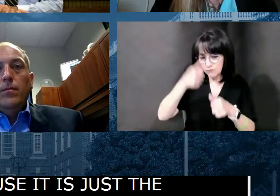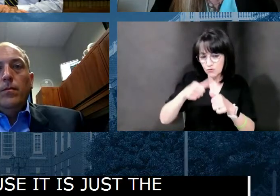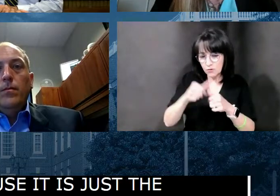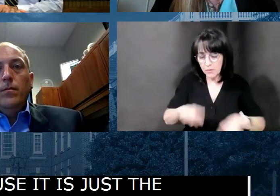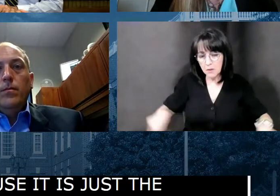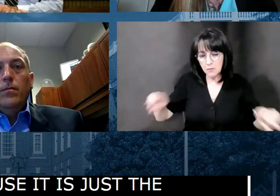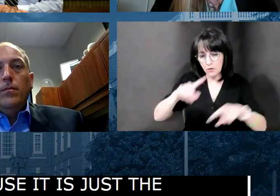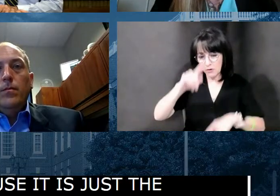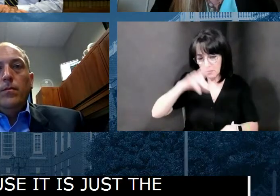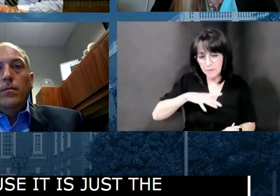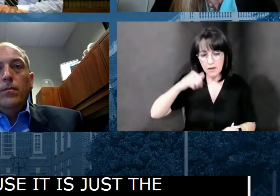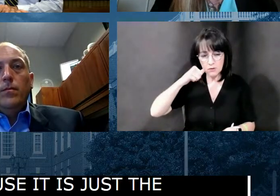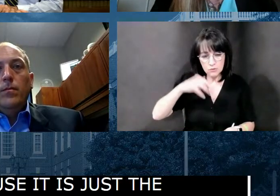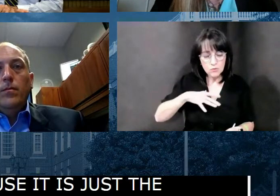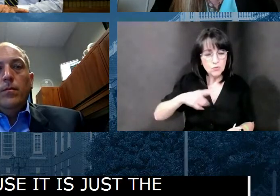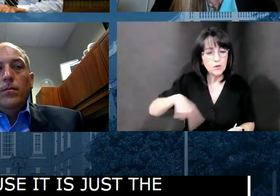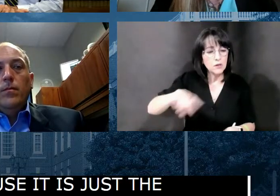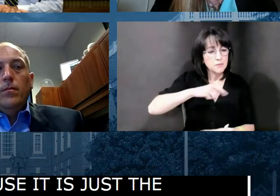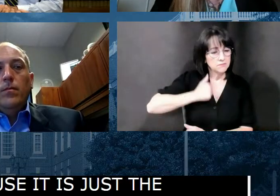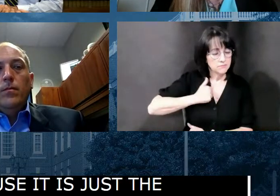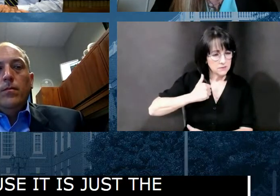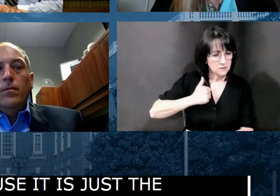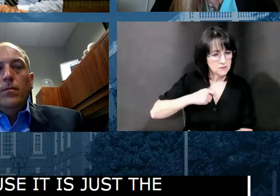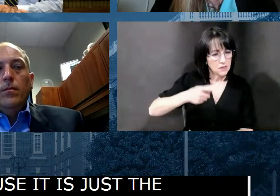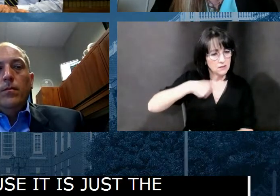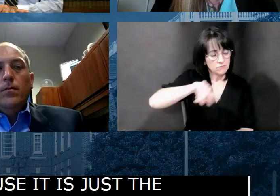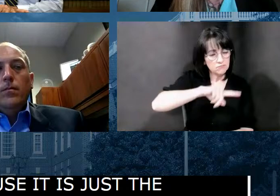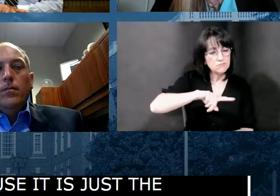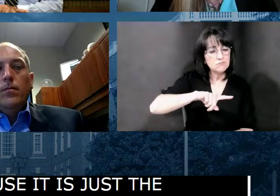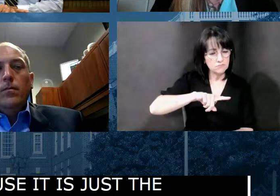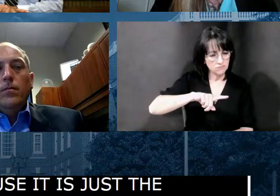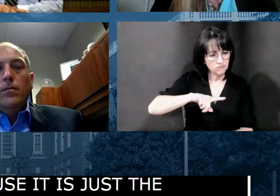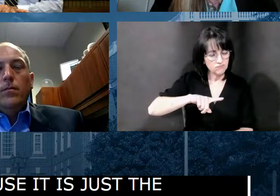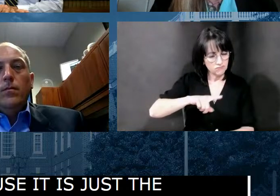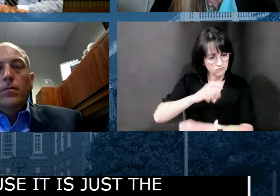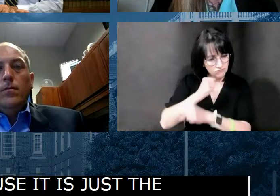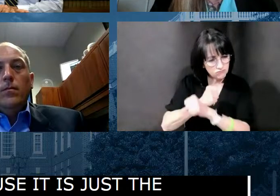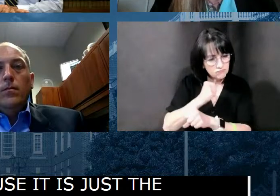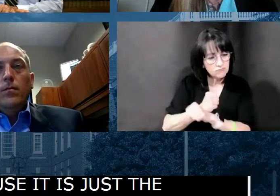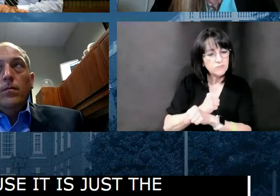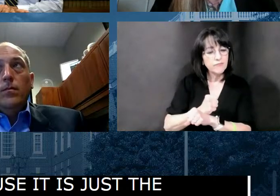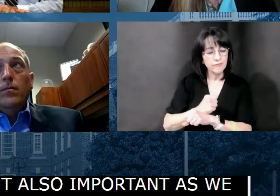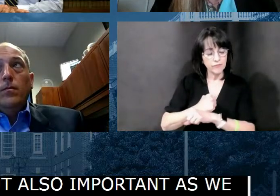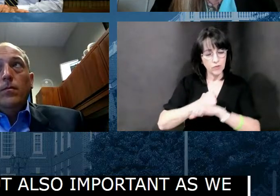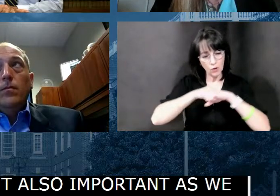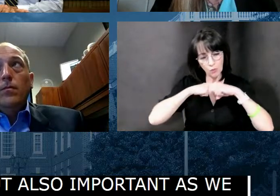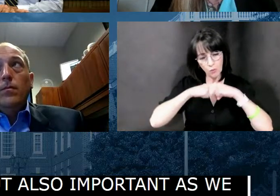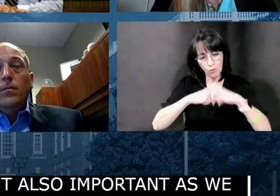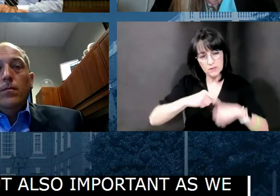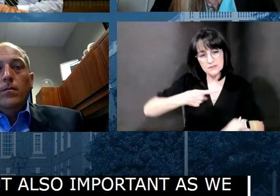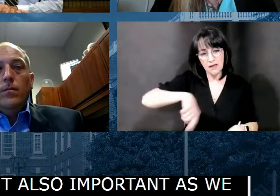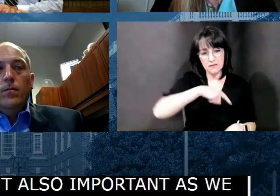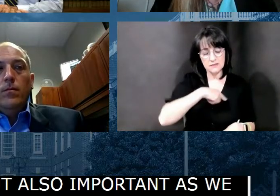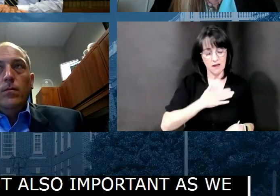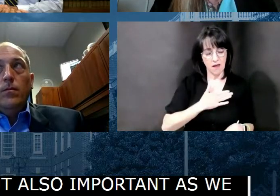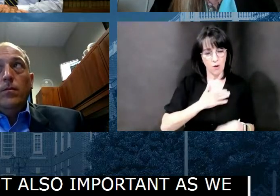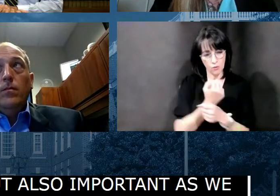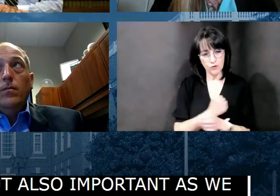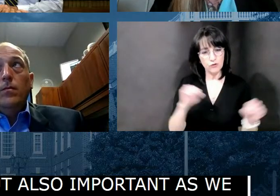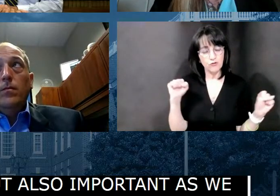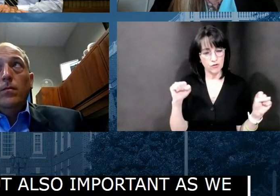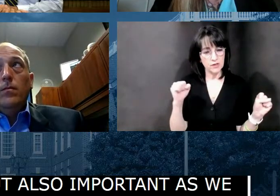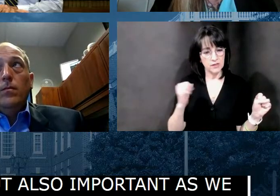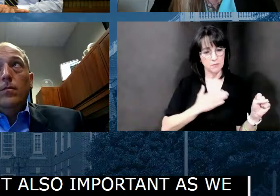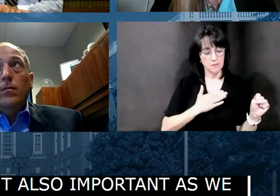women in the military protecting our freedoms here and around the world. We take the opportunity to